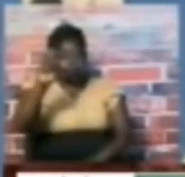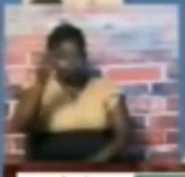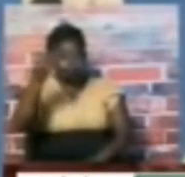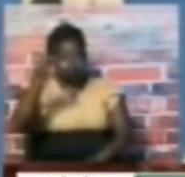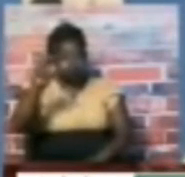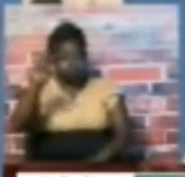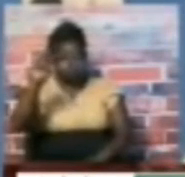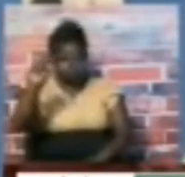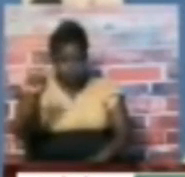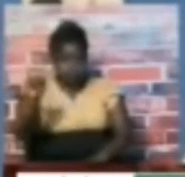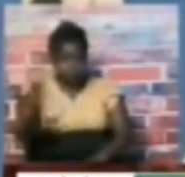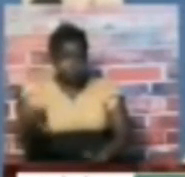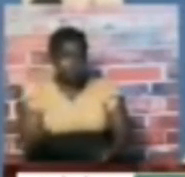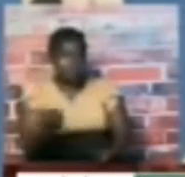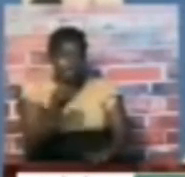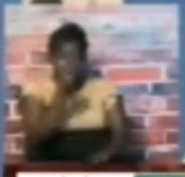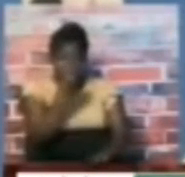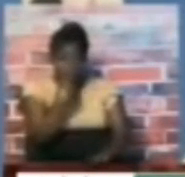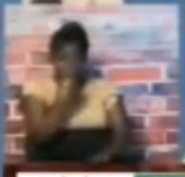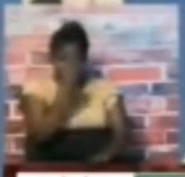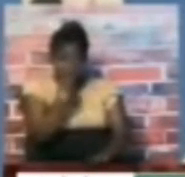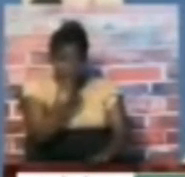packs of